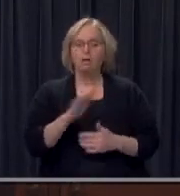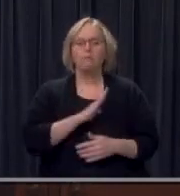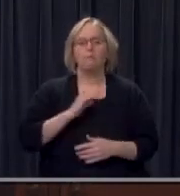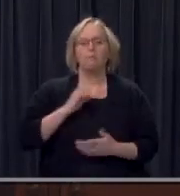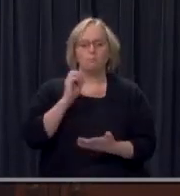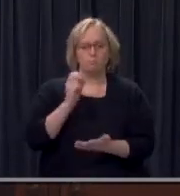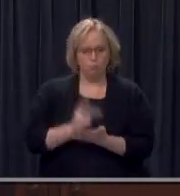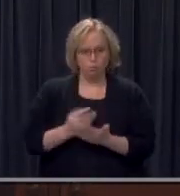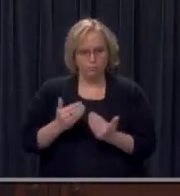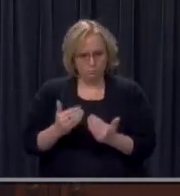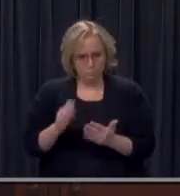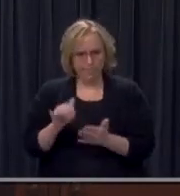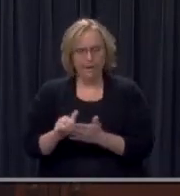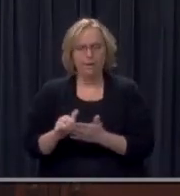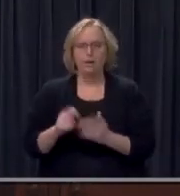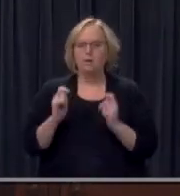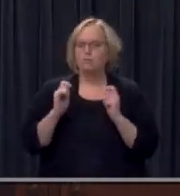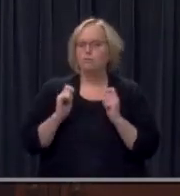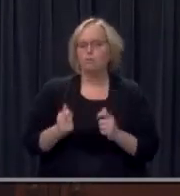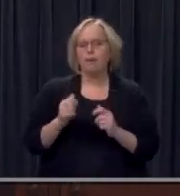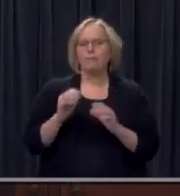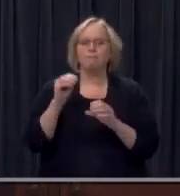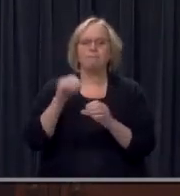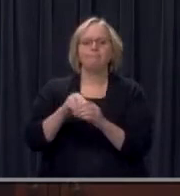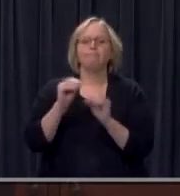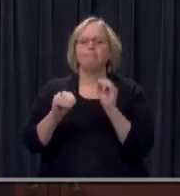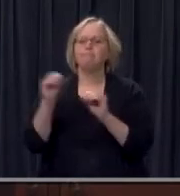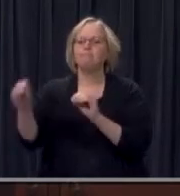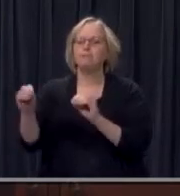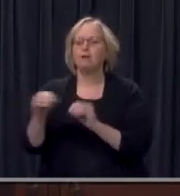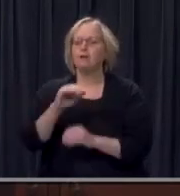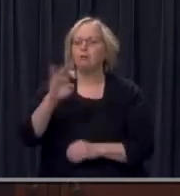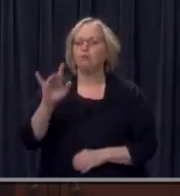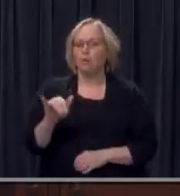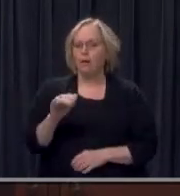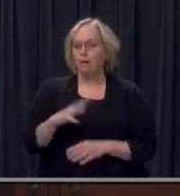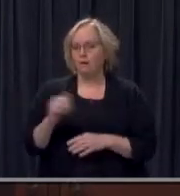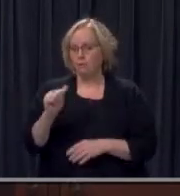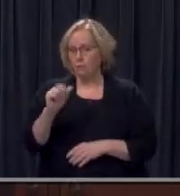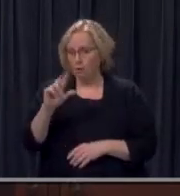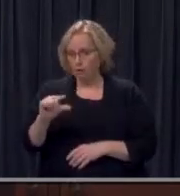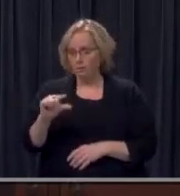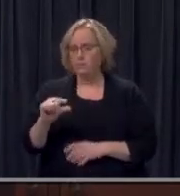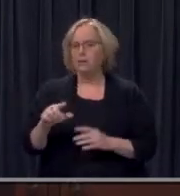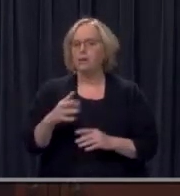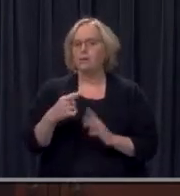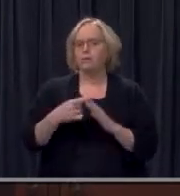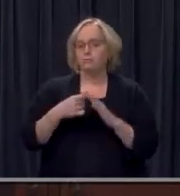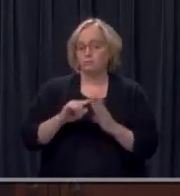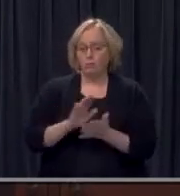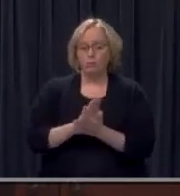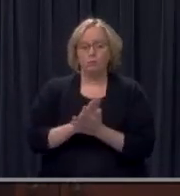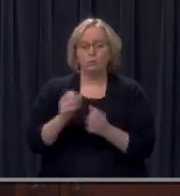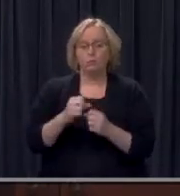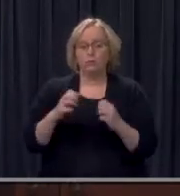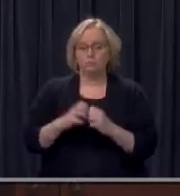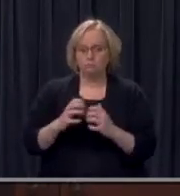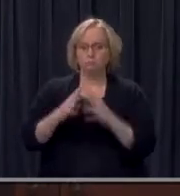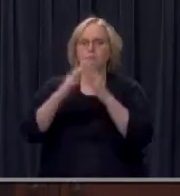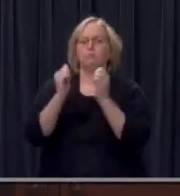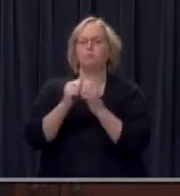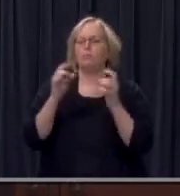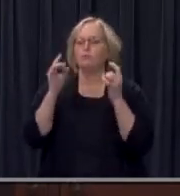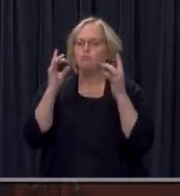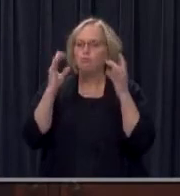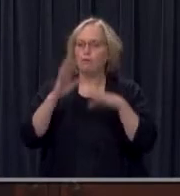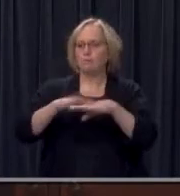direction, and we had a very rapid install in July and August and started the school year up and running with Crisis Alert. So tonight